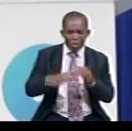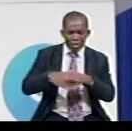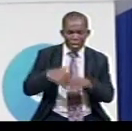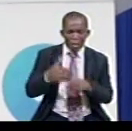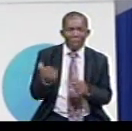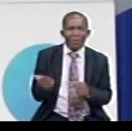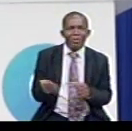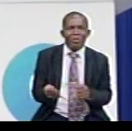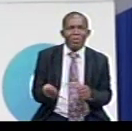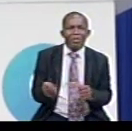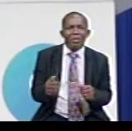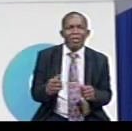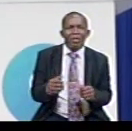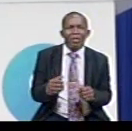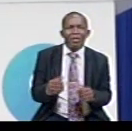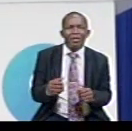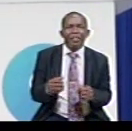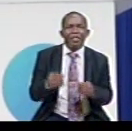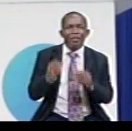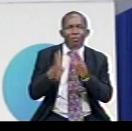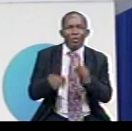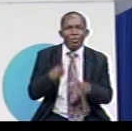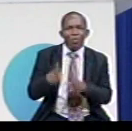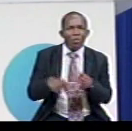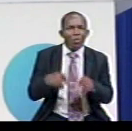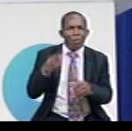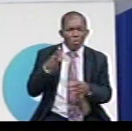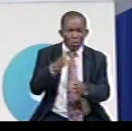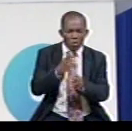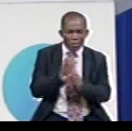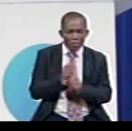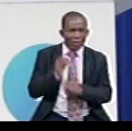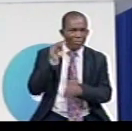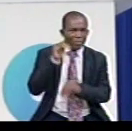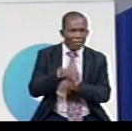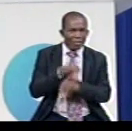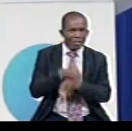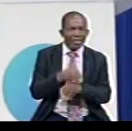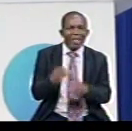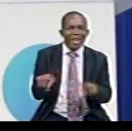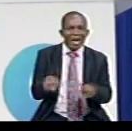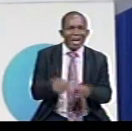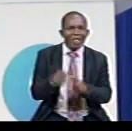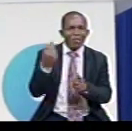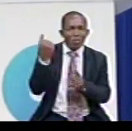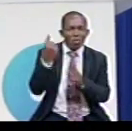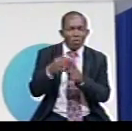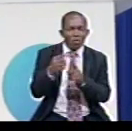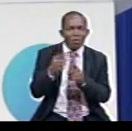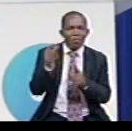the audience will receive the message as the word of God and not as the word of man.